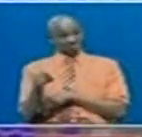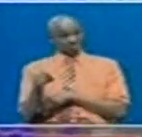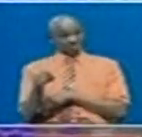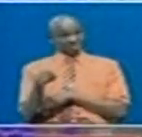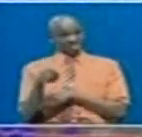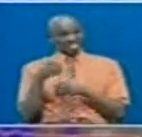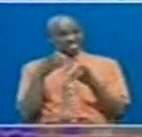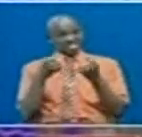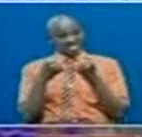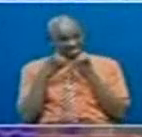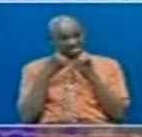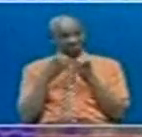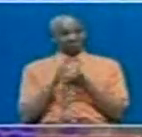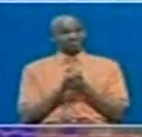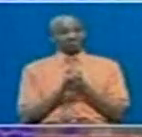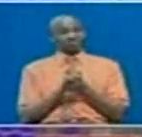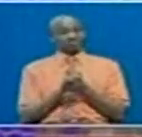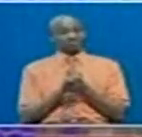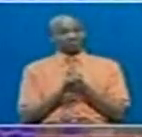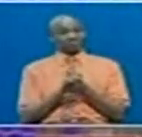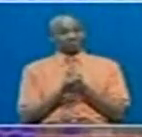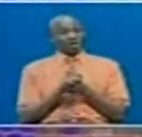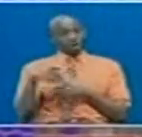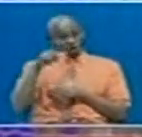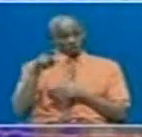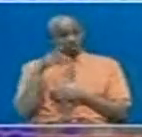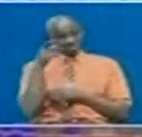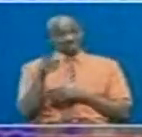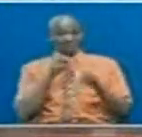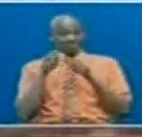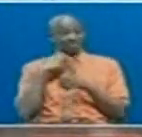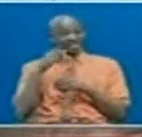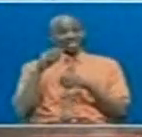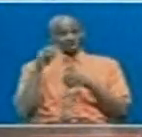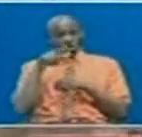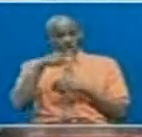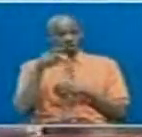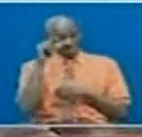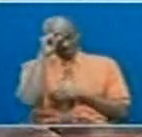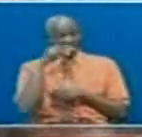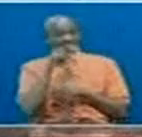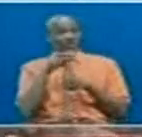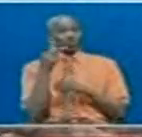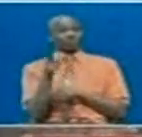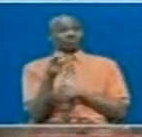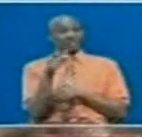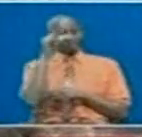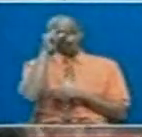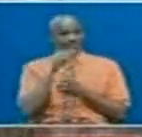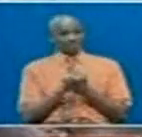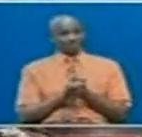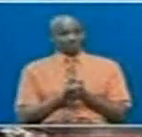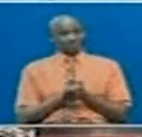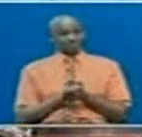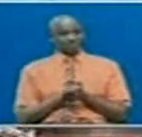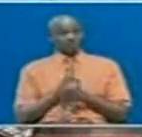needing management by the local government, the county government, and also the national government. Plus,